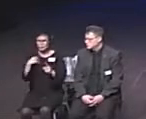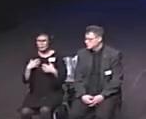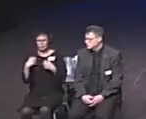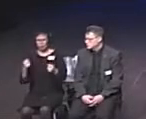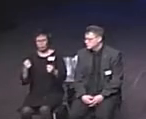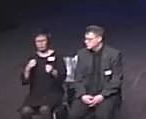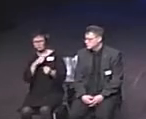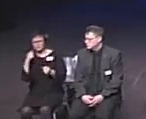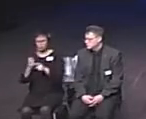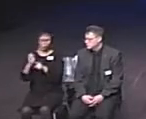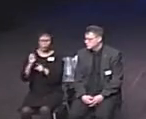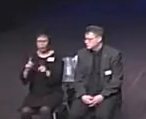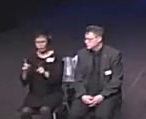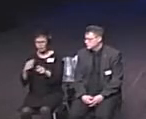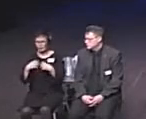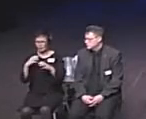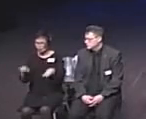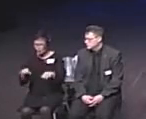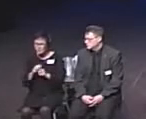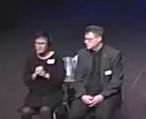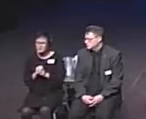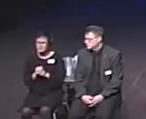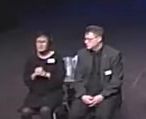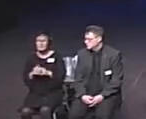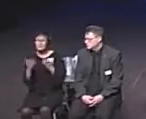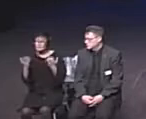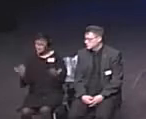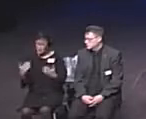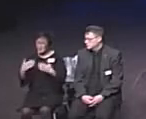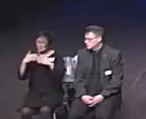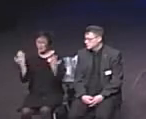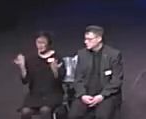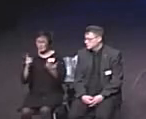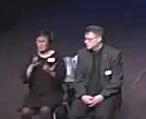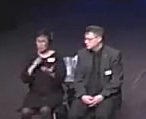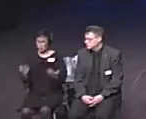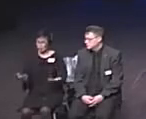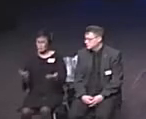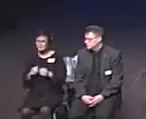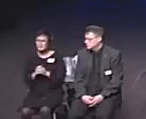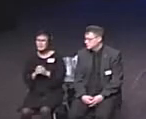the same way. So here we have today at the museum,